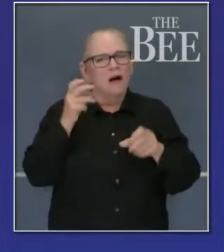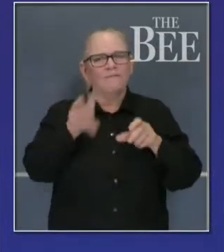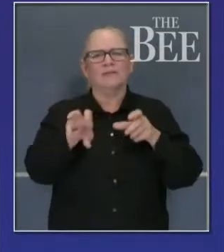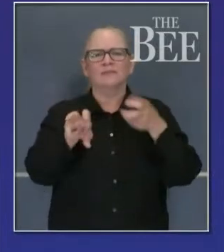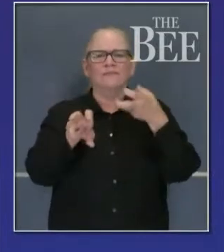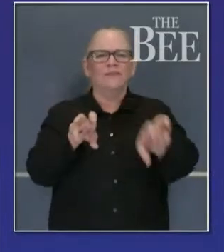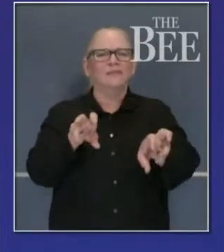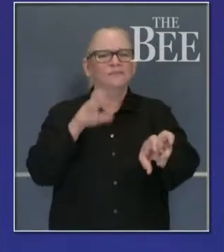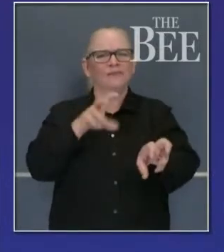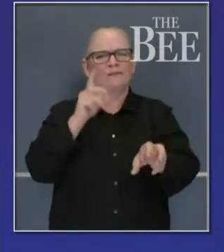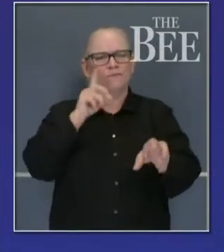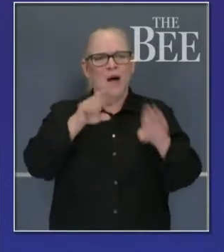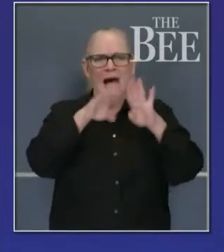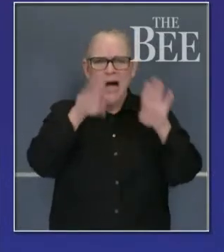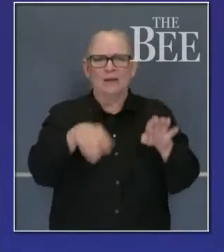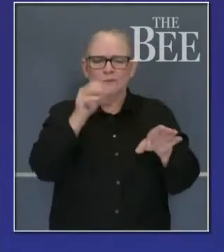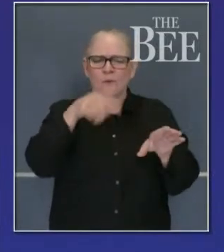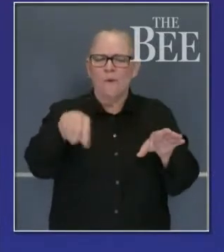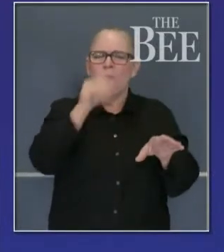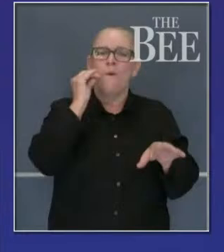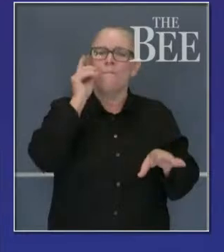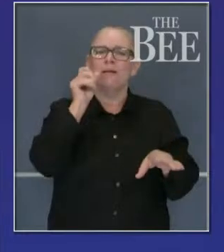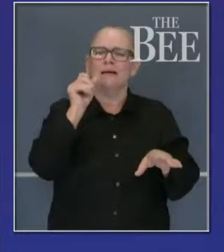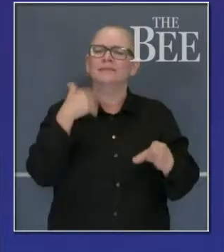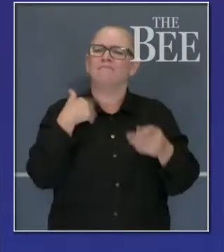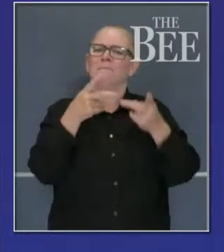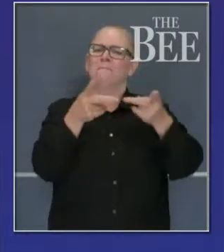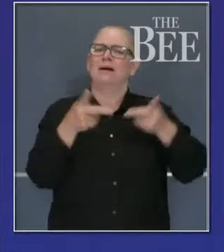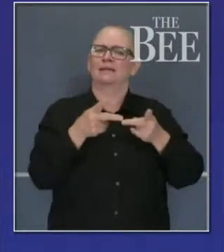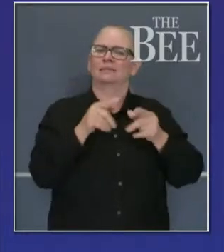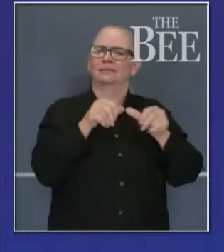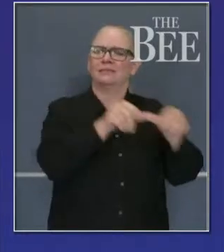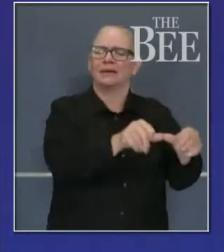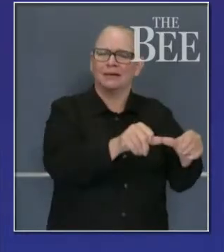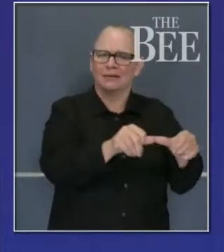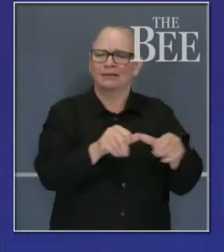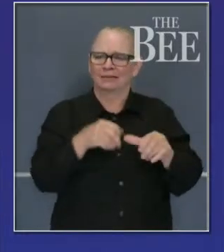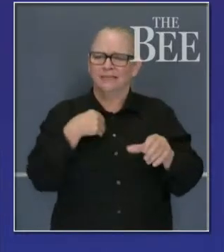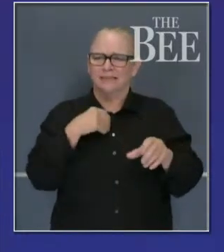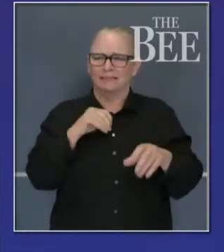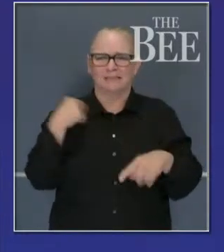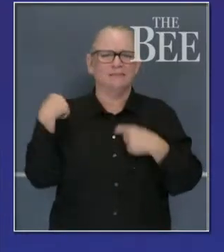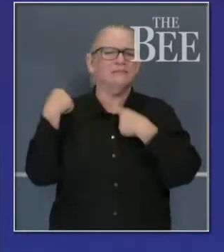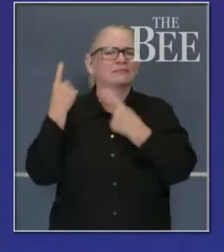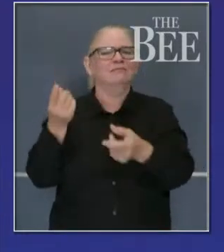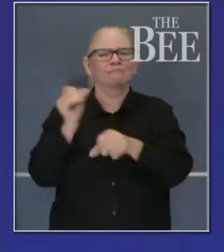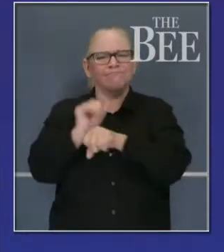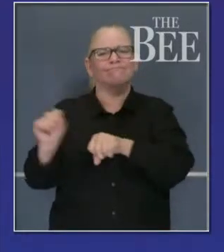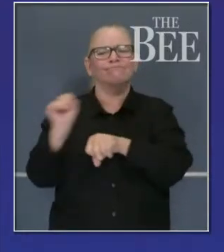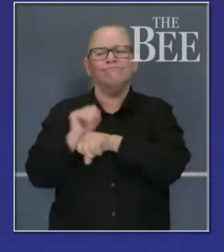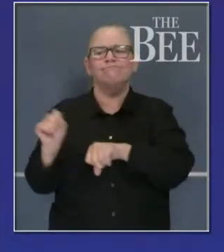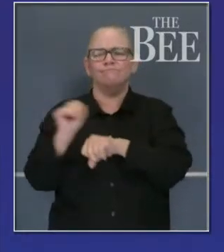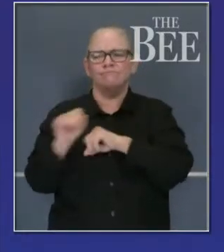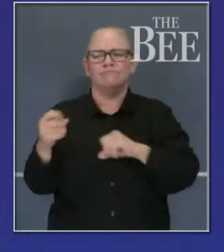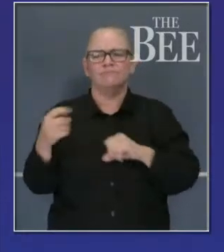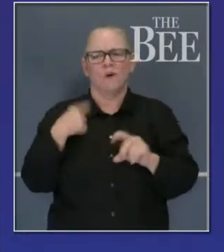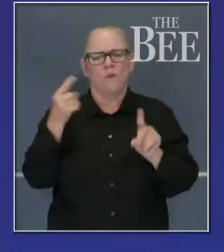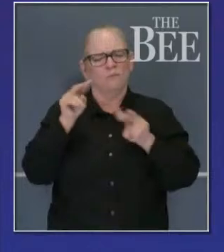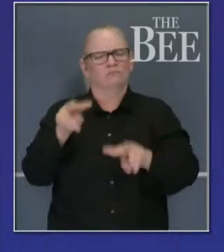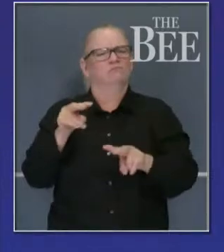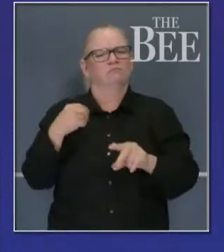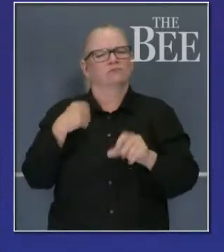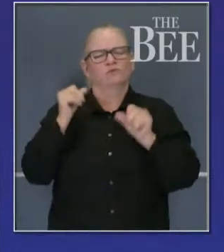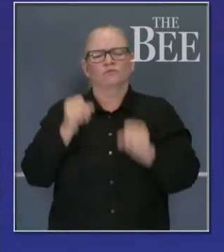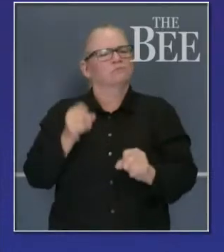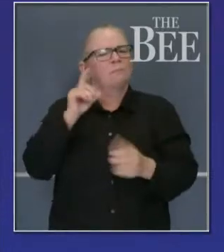housing for the homeless here in the state of California. I've long believed and held a bias that shelters